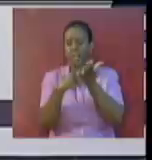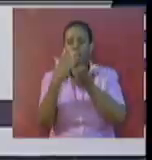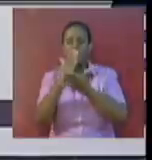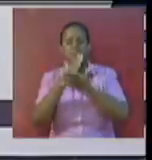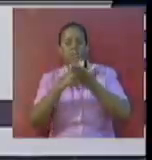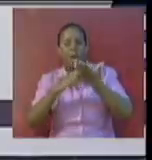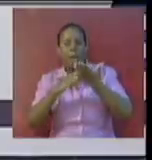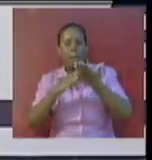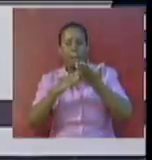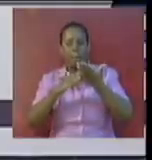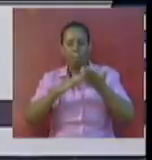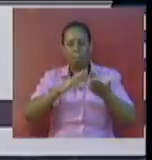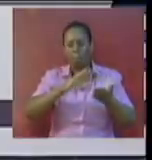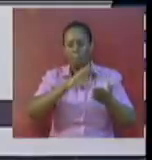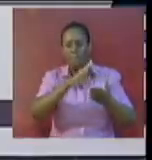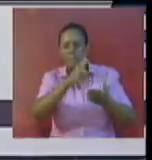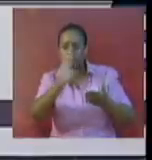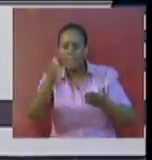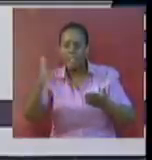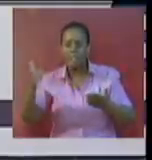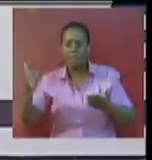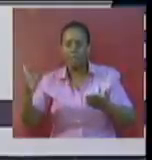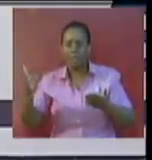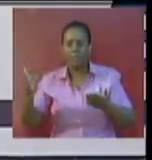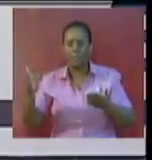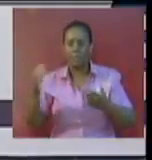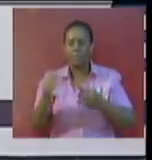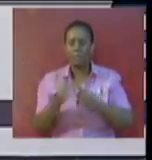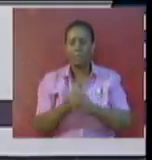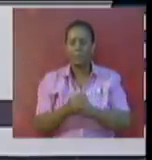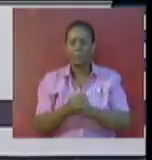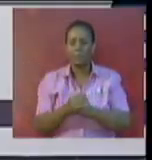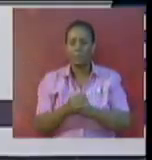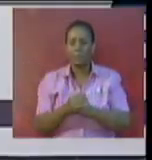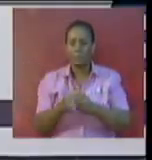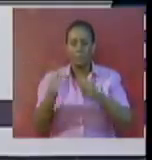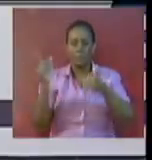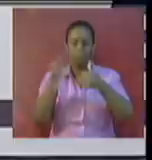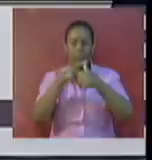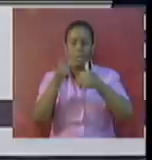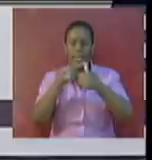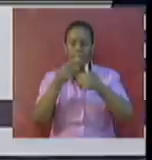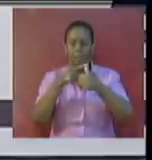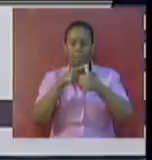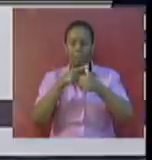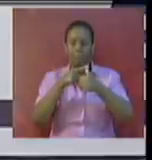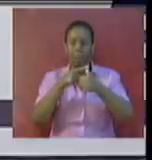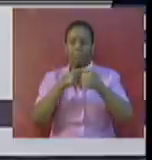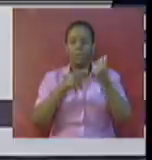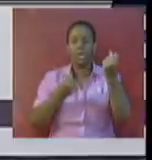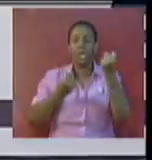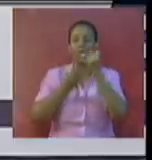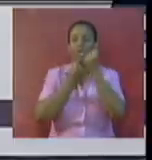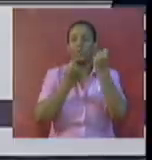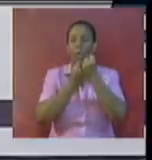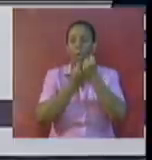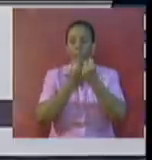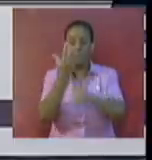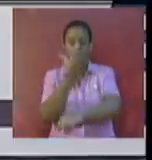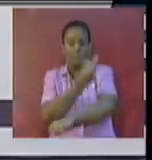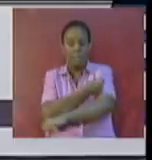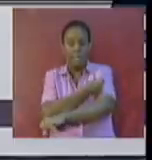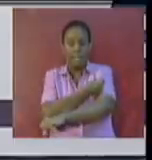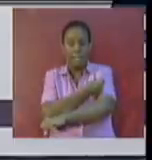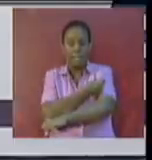to be rolled out very quickly. We are looking at supporting the vaccine rollout initiative. That is one particular area in which